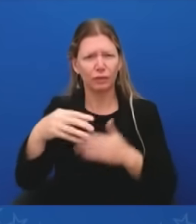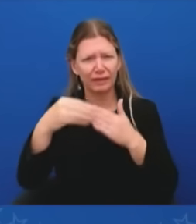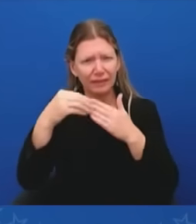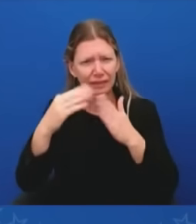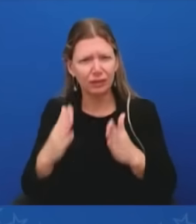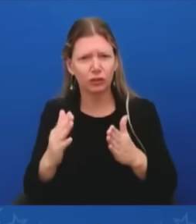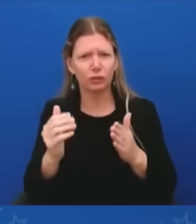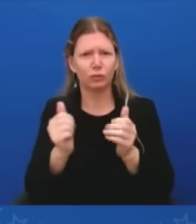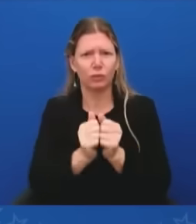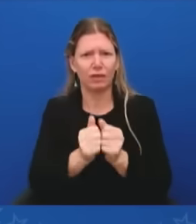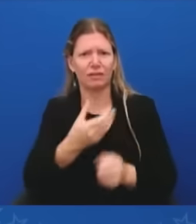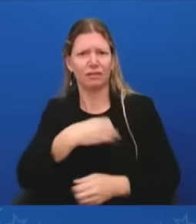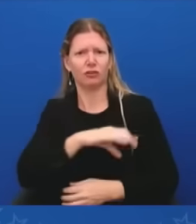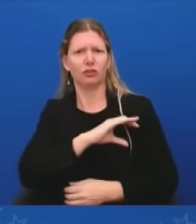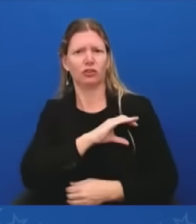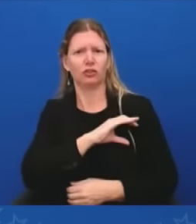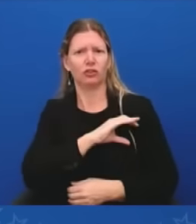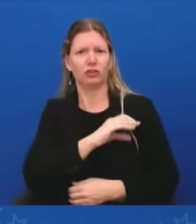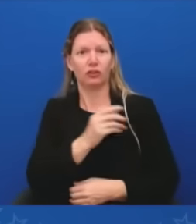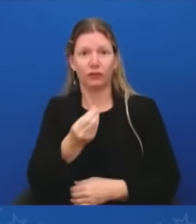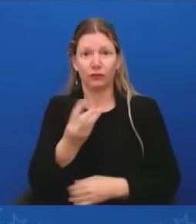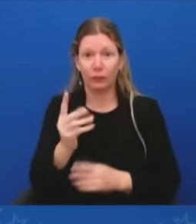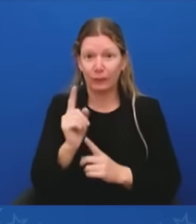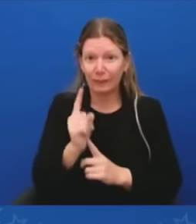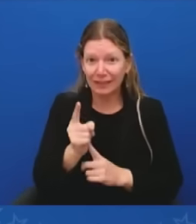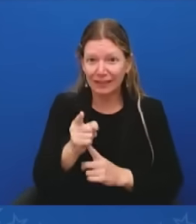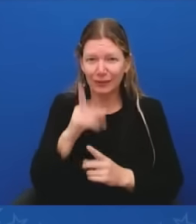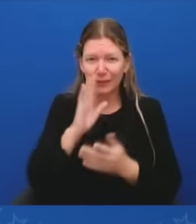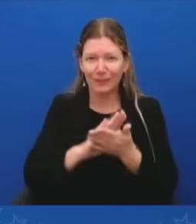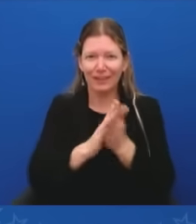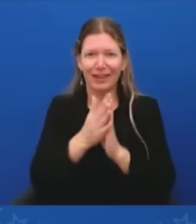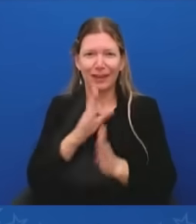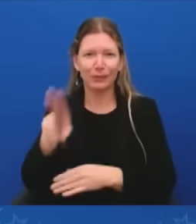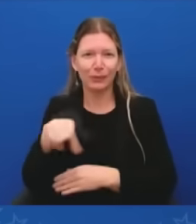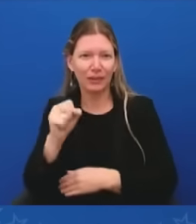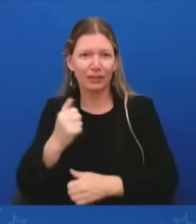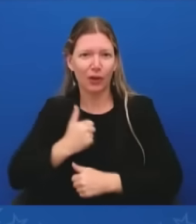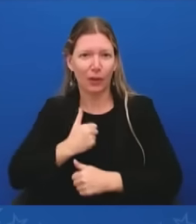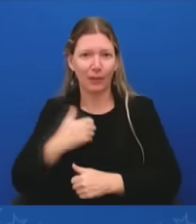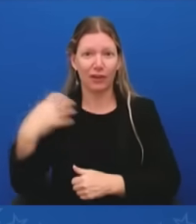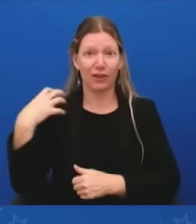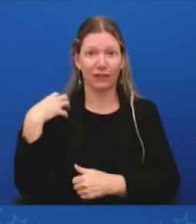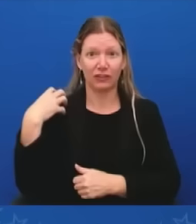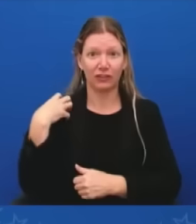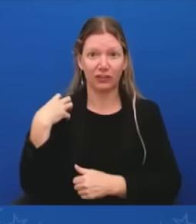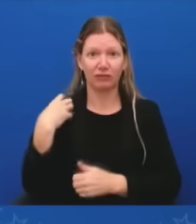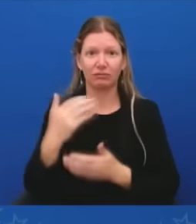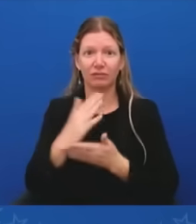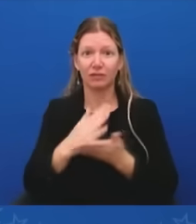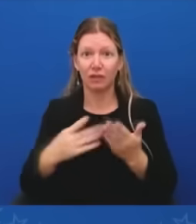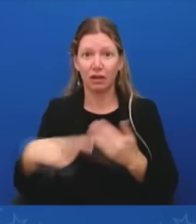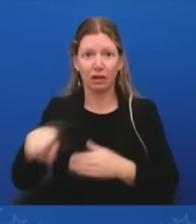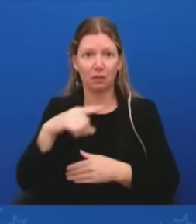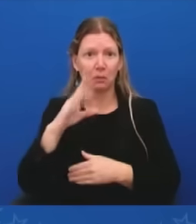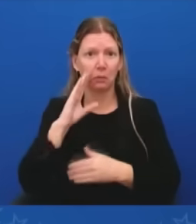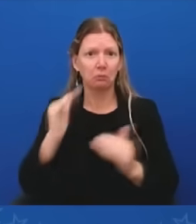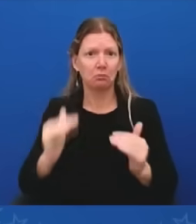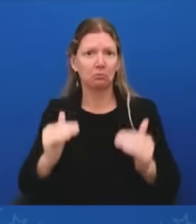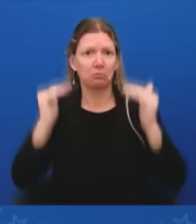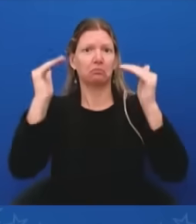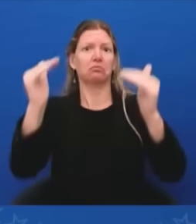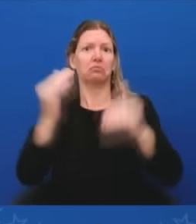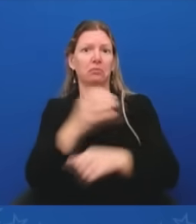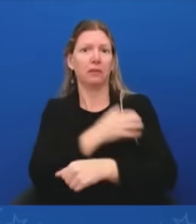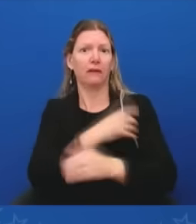powerful roles at headquarters, the Pentagon, even in the White House, to confront challenges a previous generation of soldiers